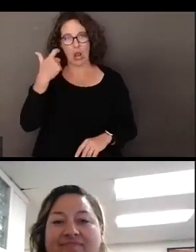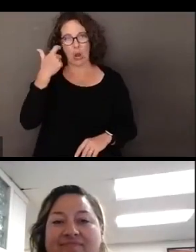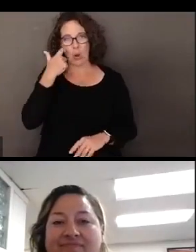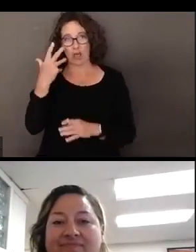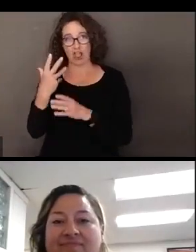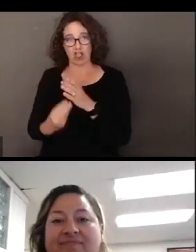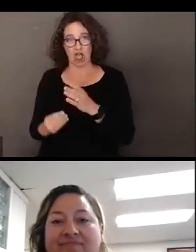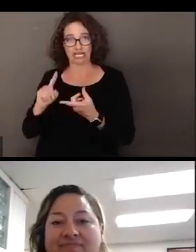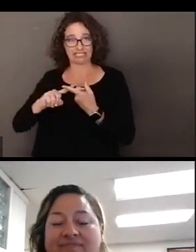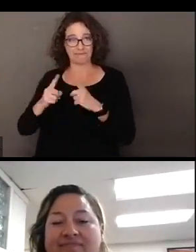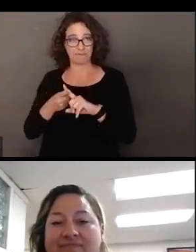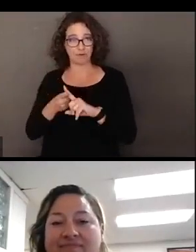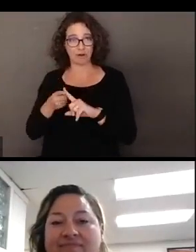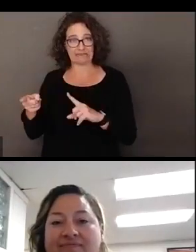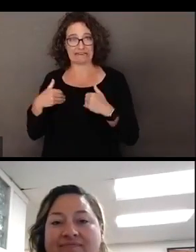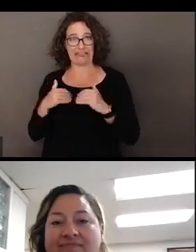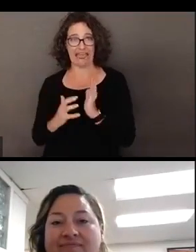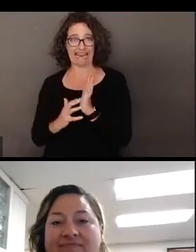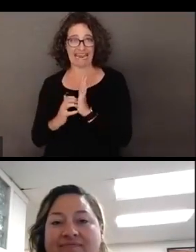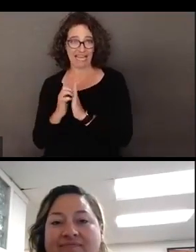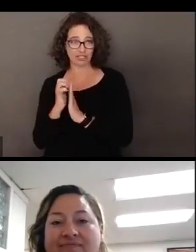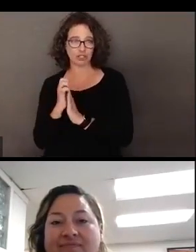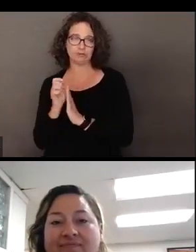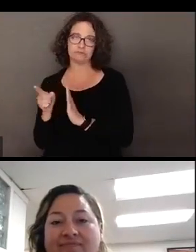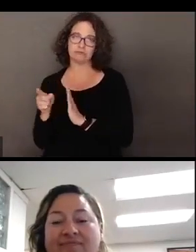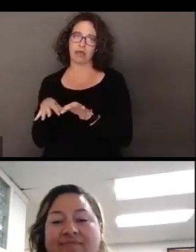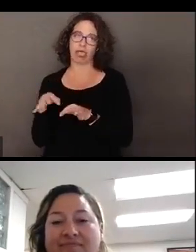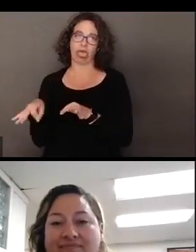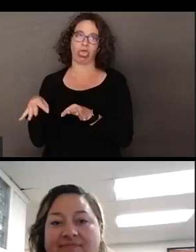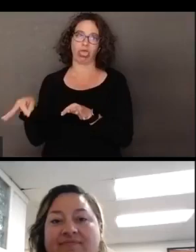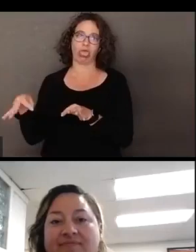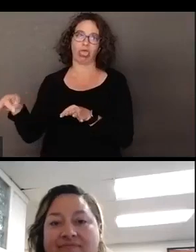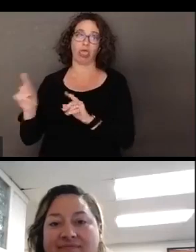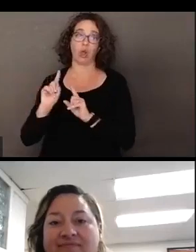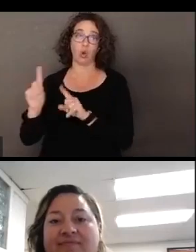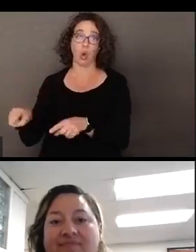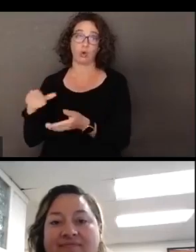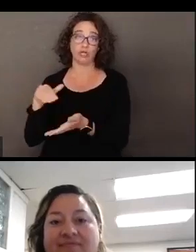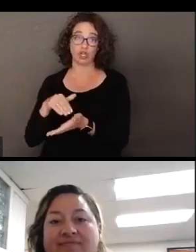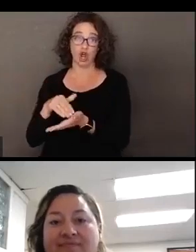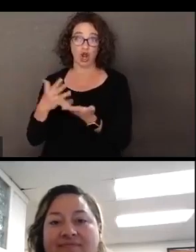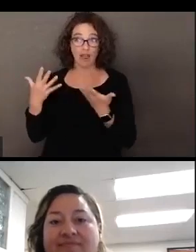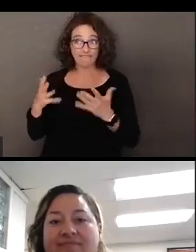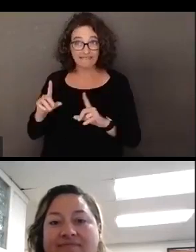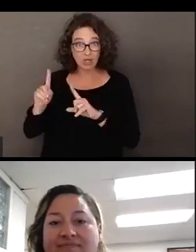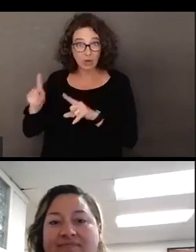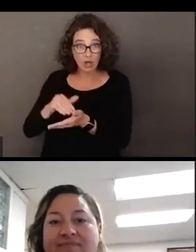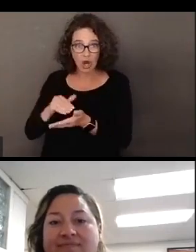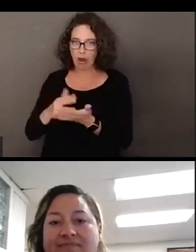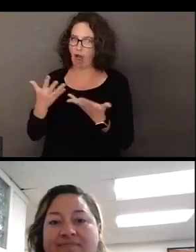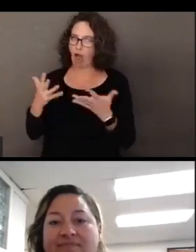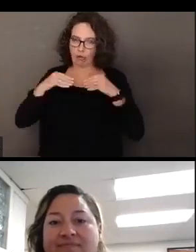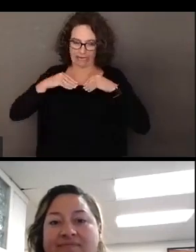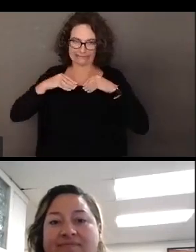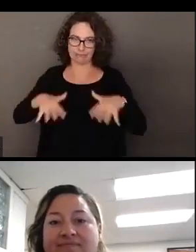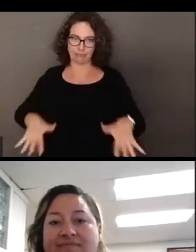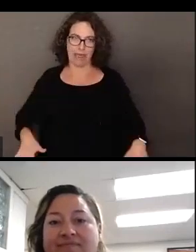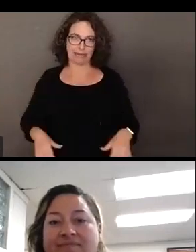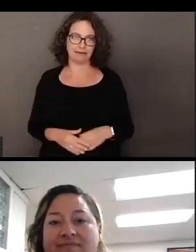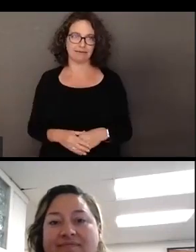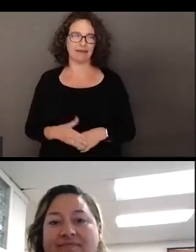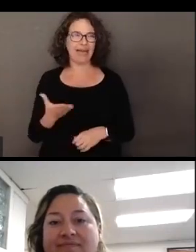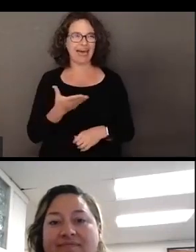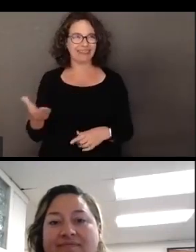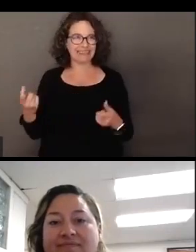to cancer and they waited a long time to go to the doctor. And once they did, it had already really spread. But there's things going on in our bodies,